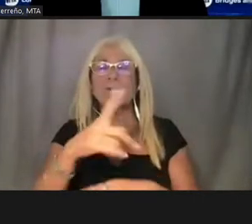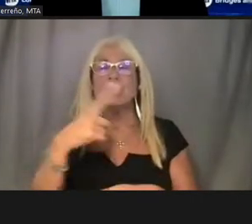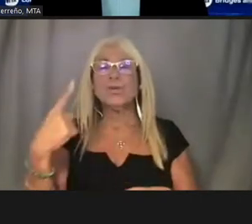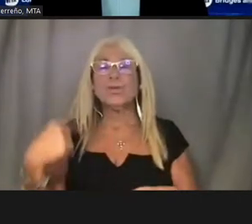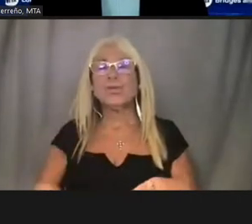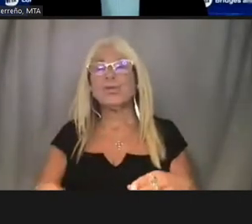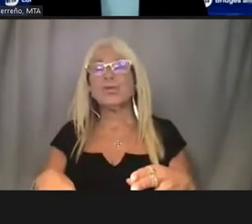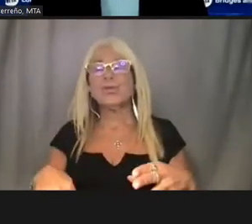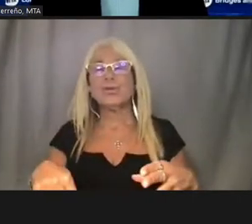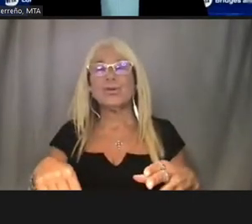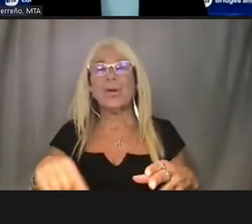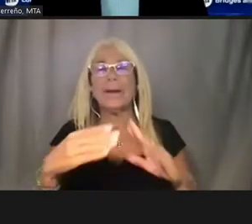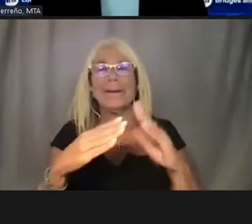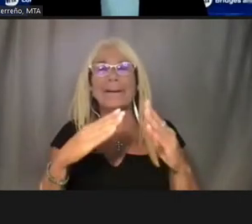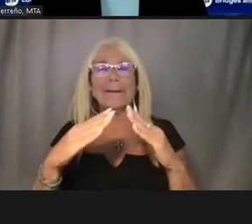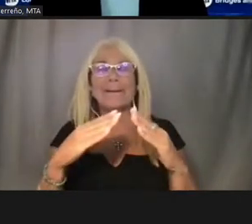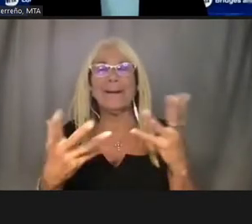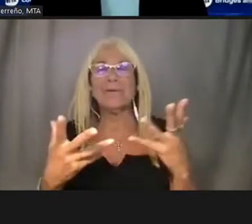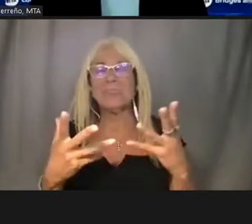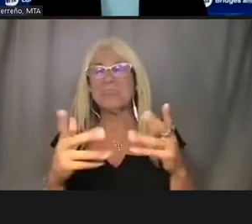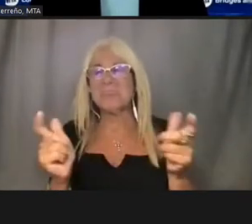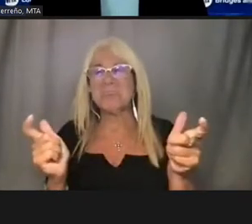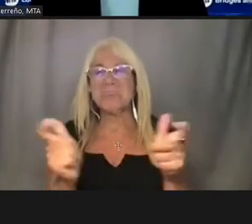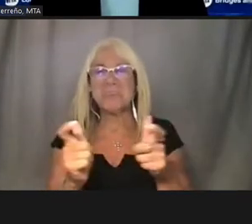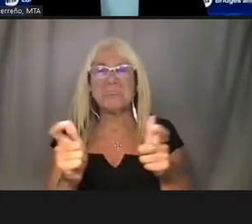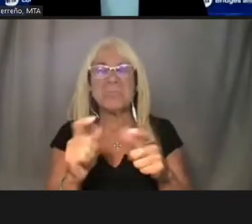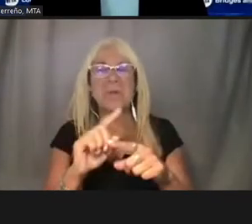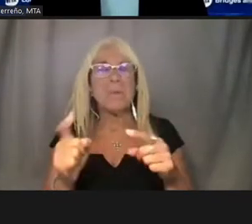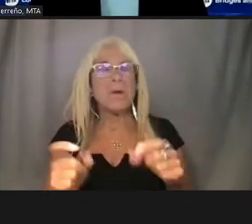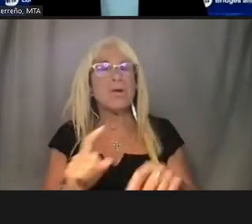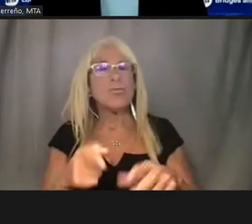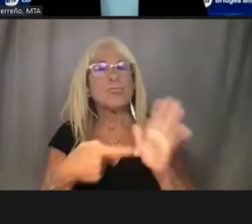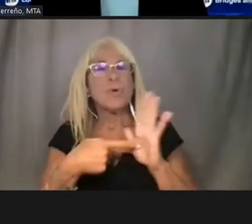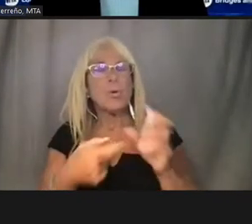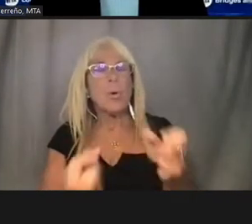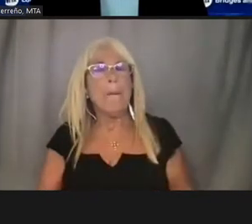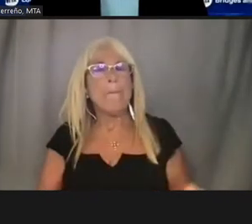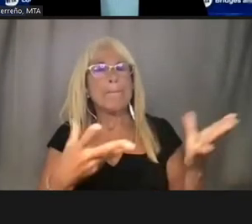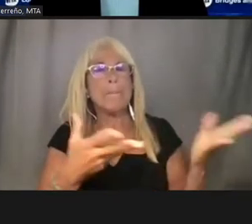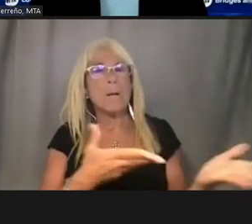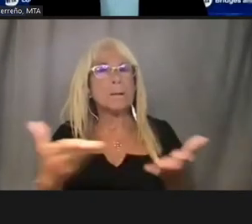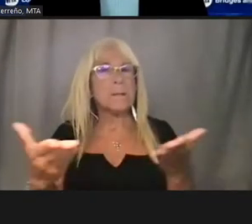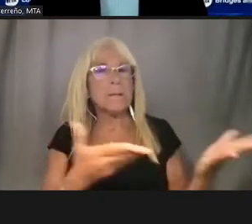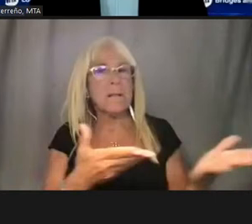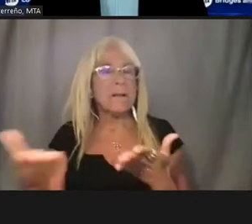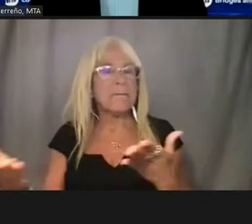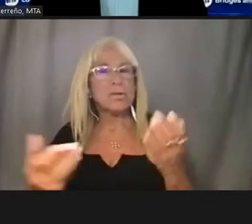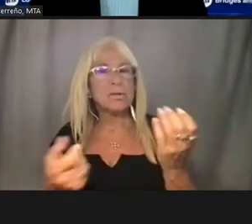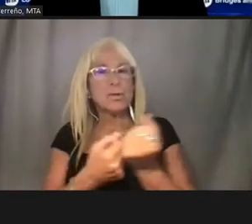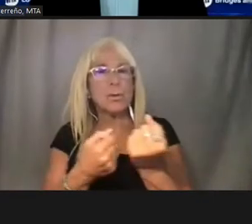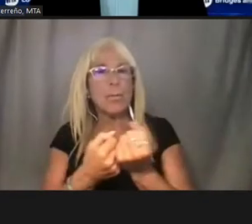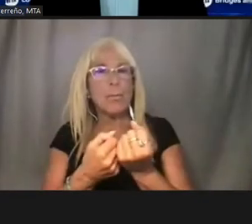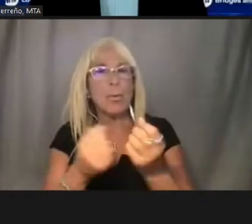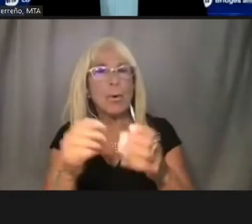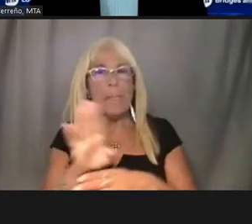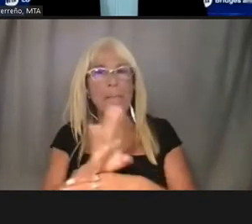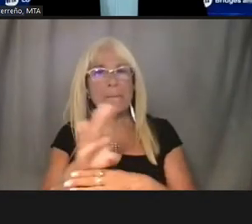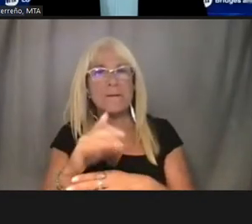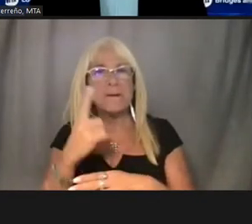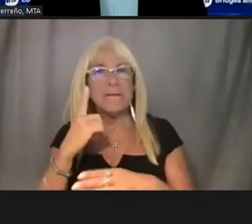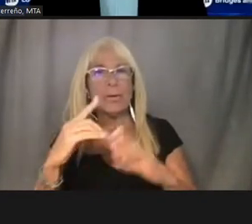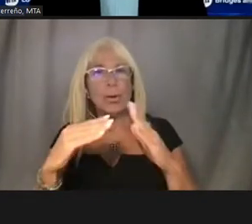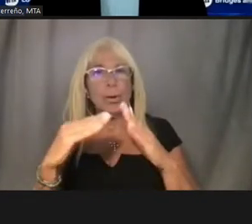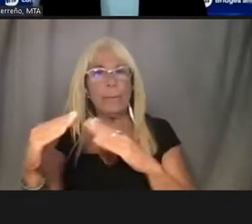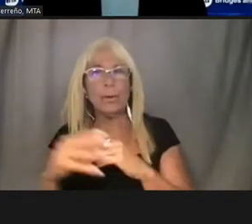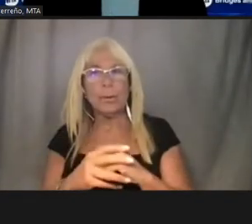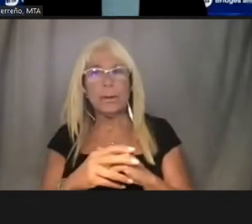a small footprint they require multiple deliveries from their vendors to support their business for the community